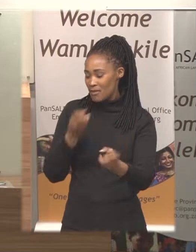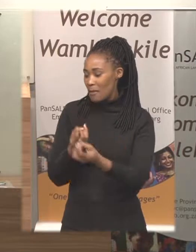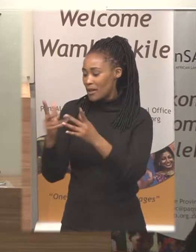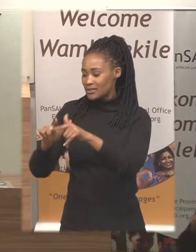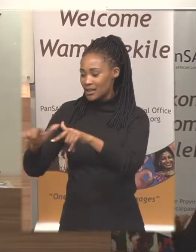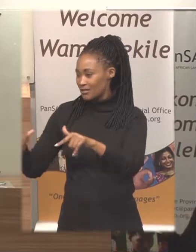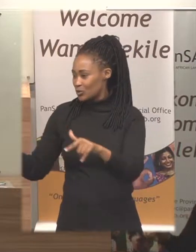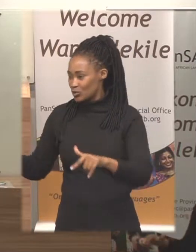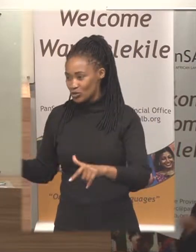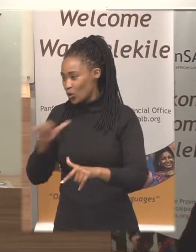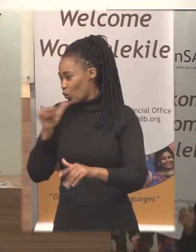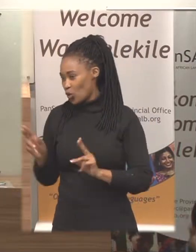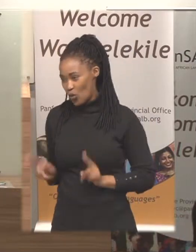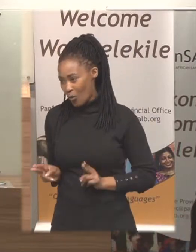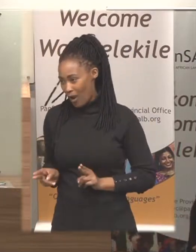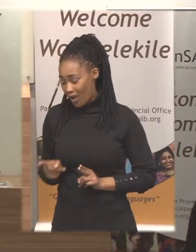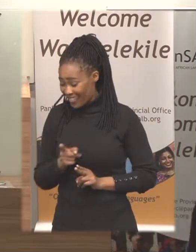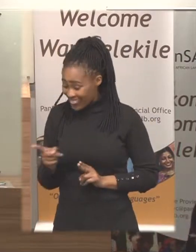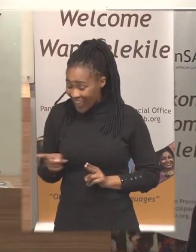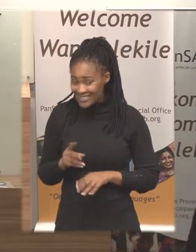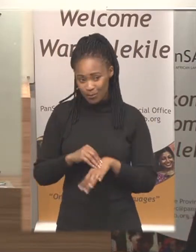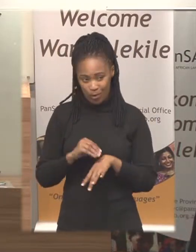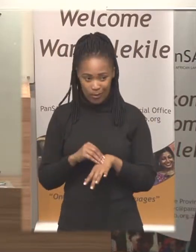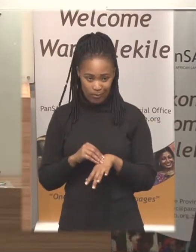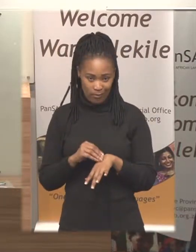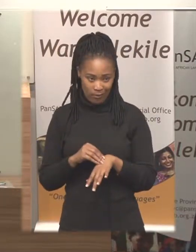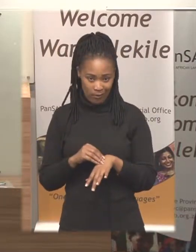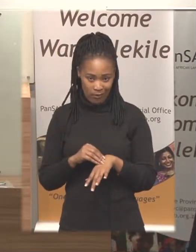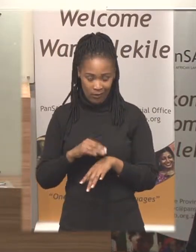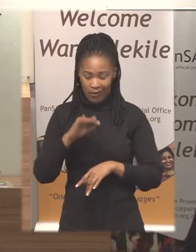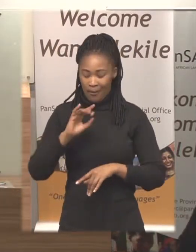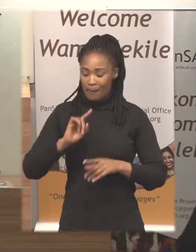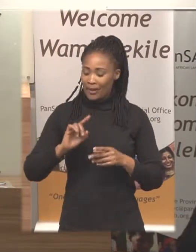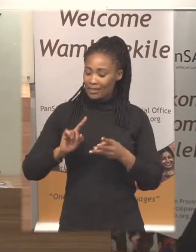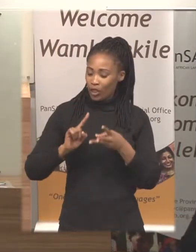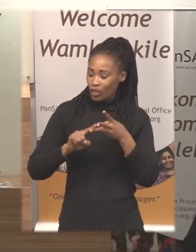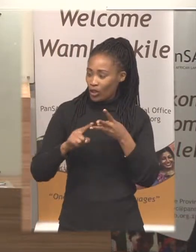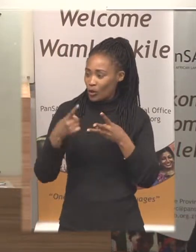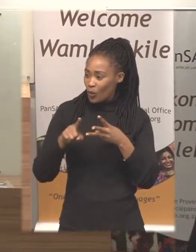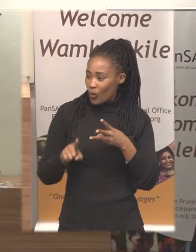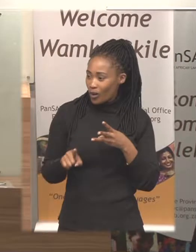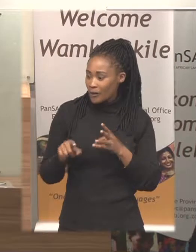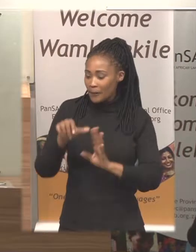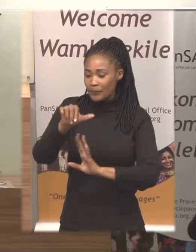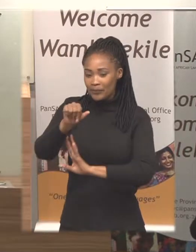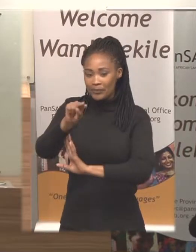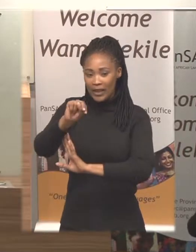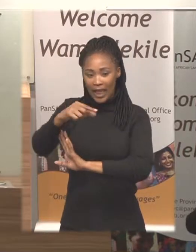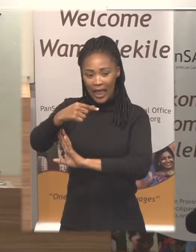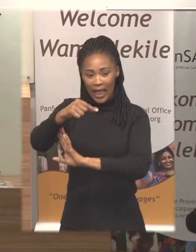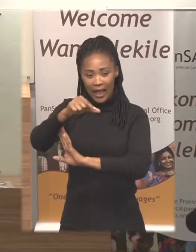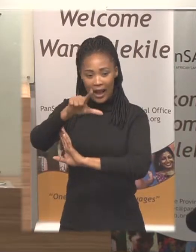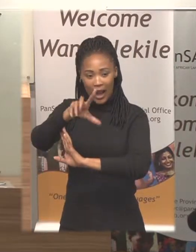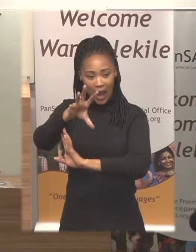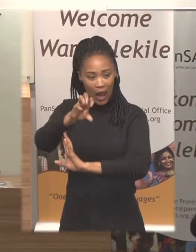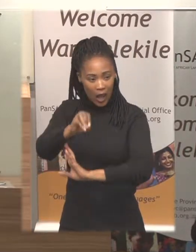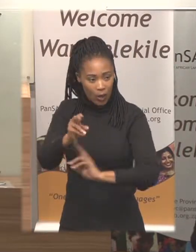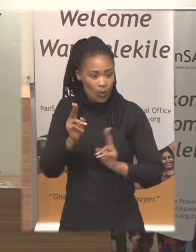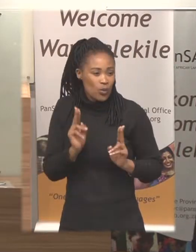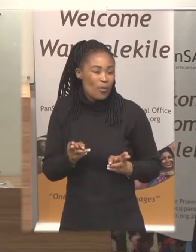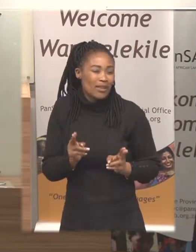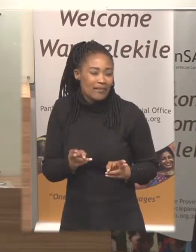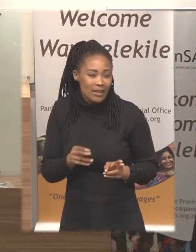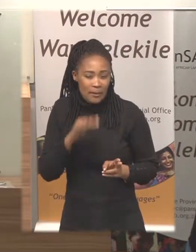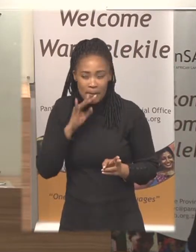norm, is in fact some kind of a problem. And then the third one, which I've called Anglo-normativity, which is about not just the dominance